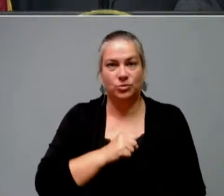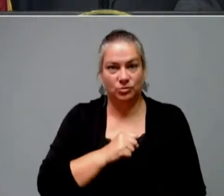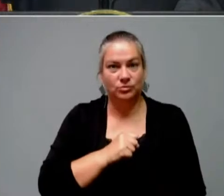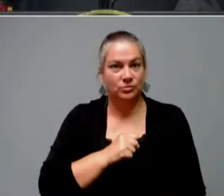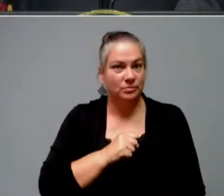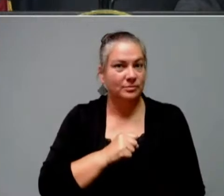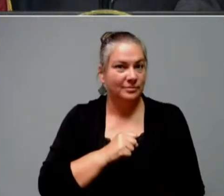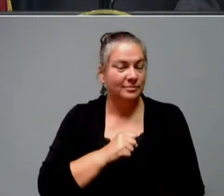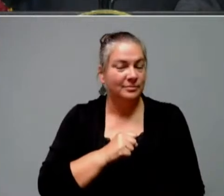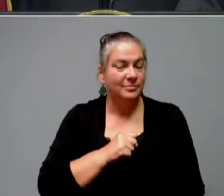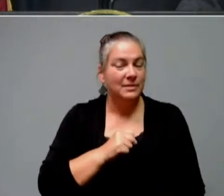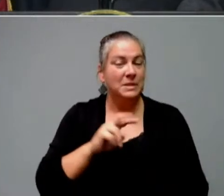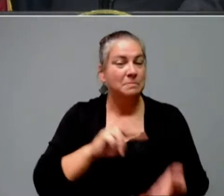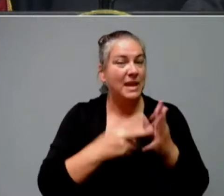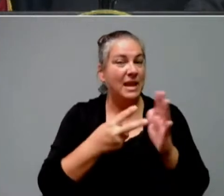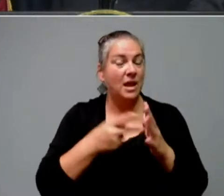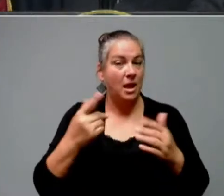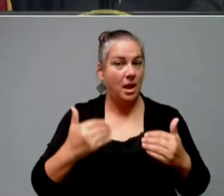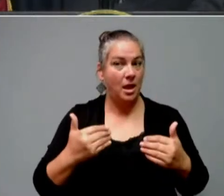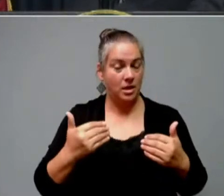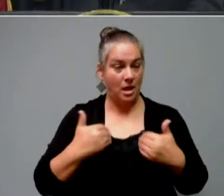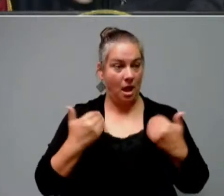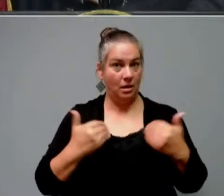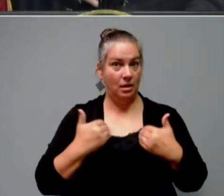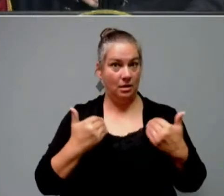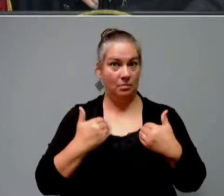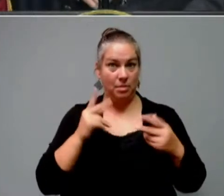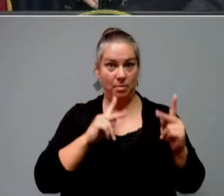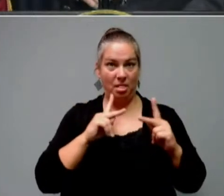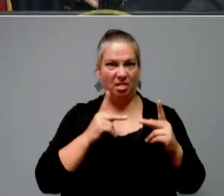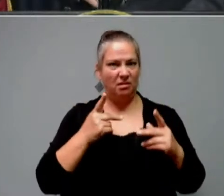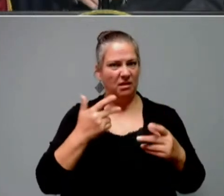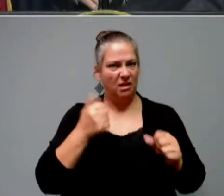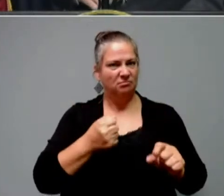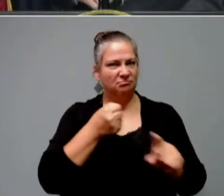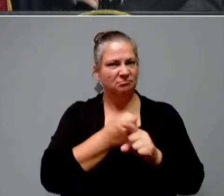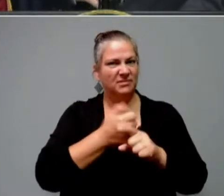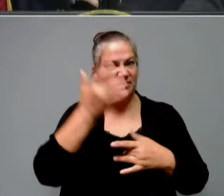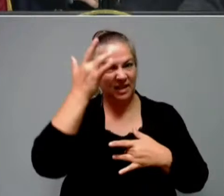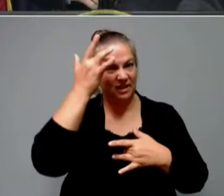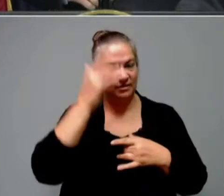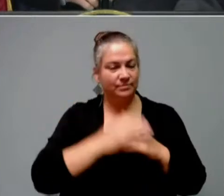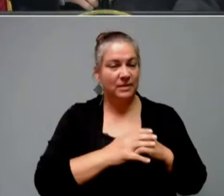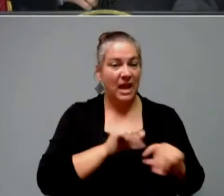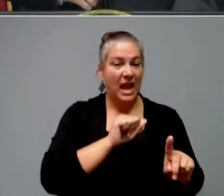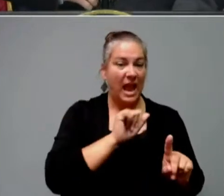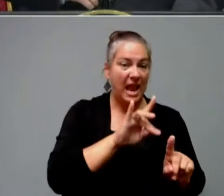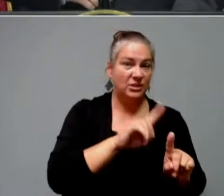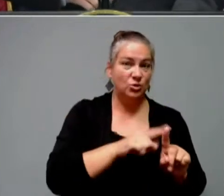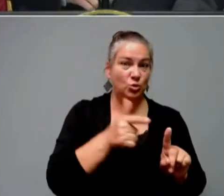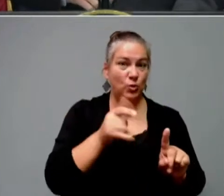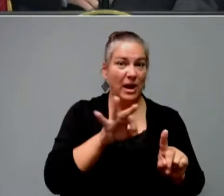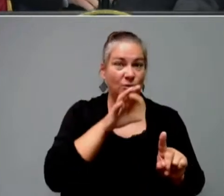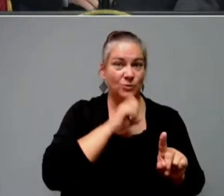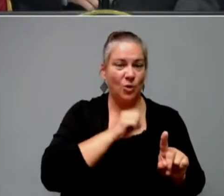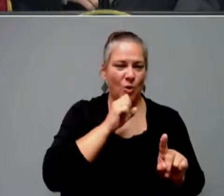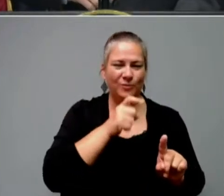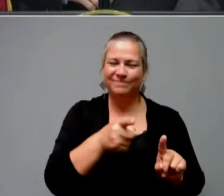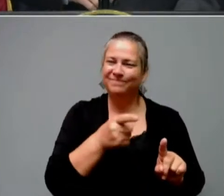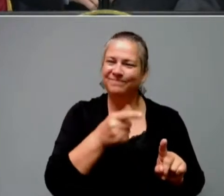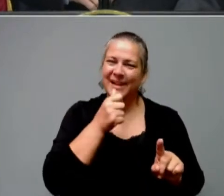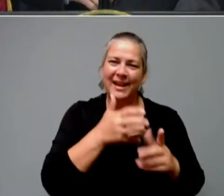making younger people very sick. 18 to 29, we haven't seen a lot of movement, and we really, really